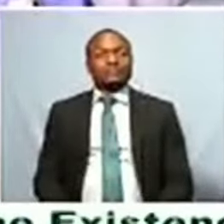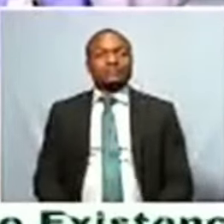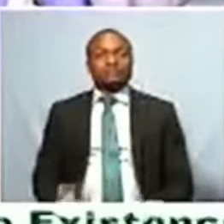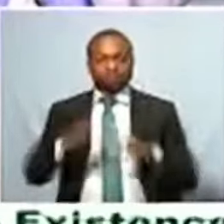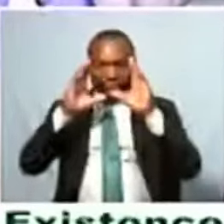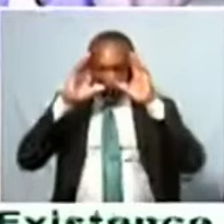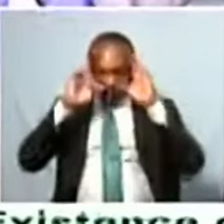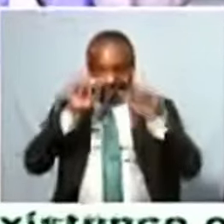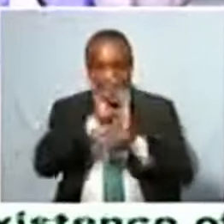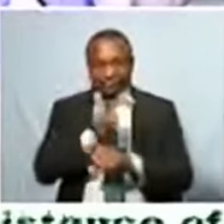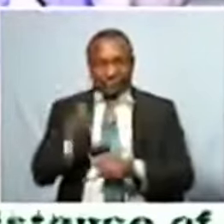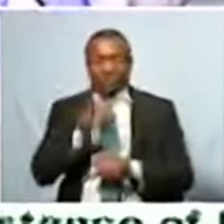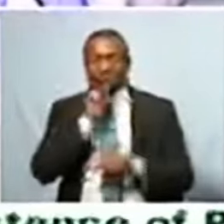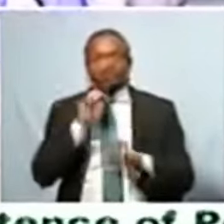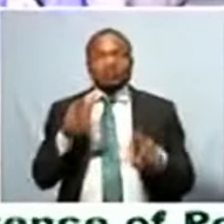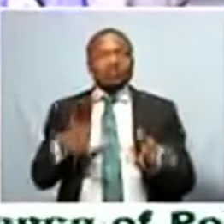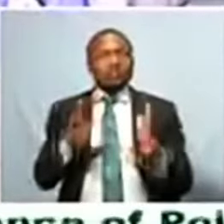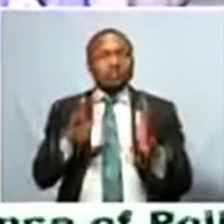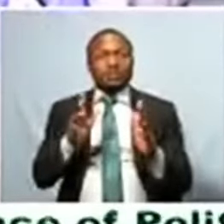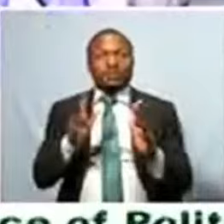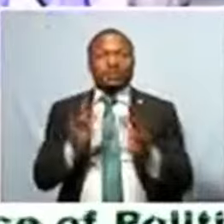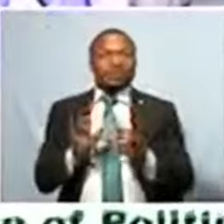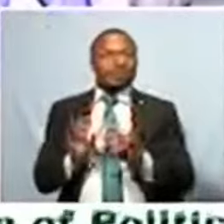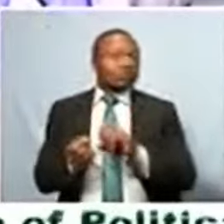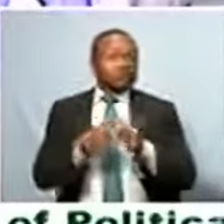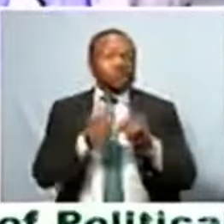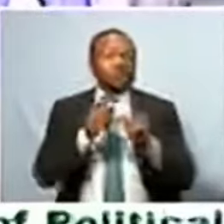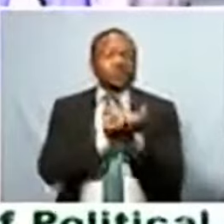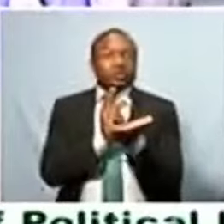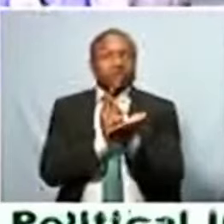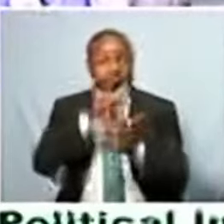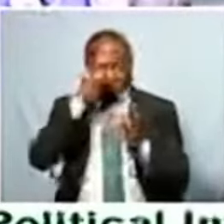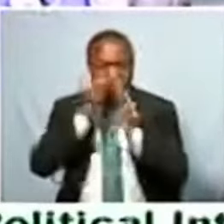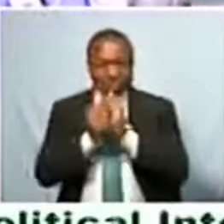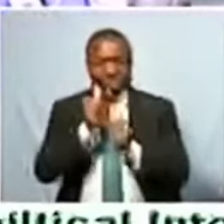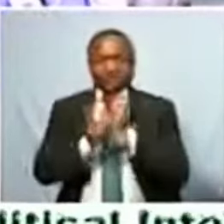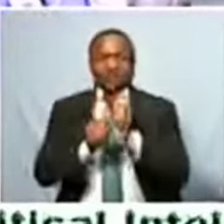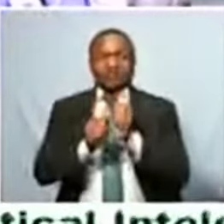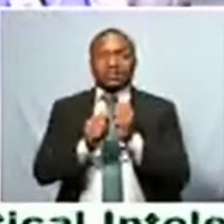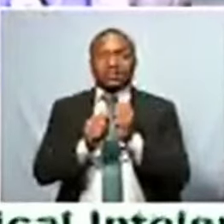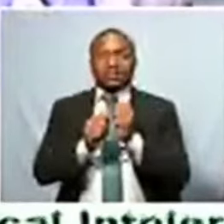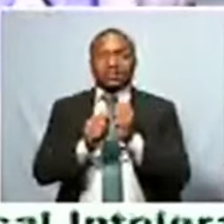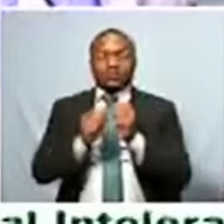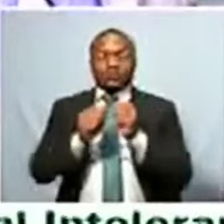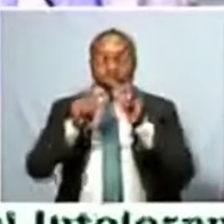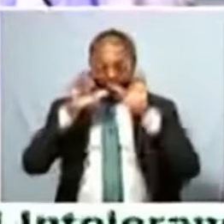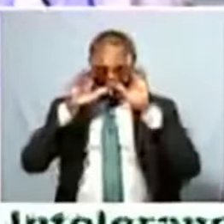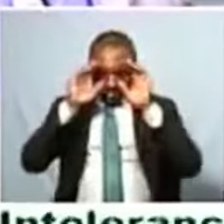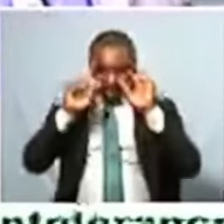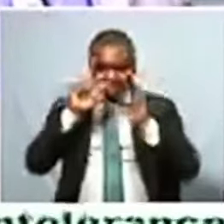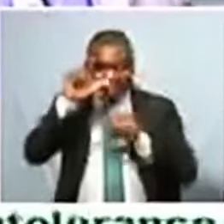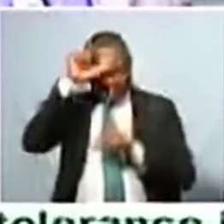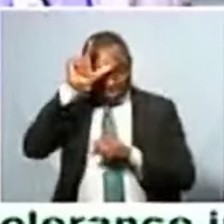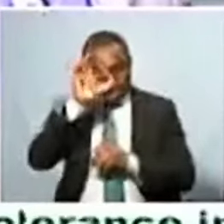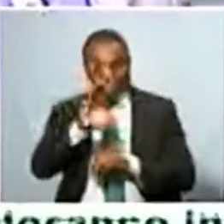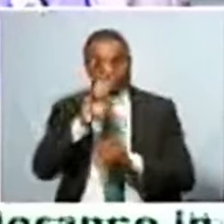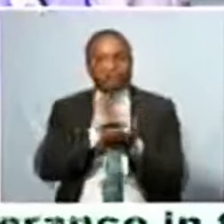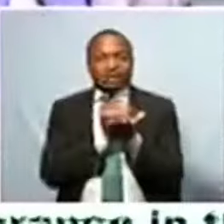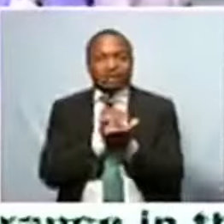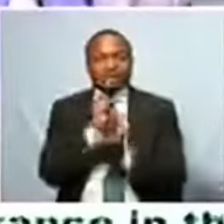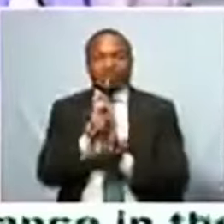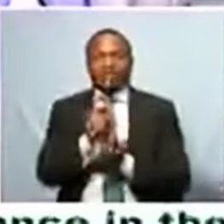President HH was not allowed to be in Sesheke basically because President Lungu was in Sesheke. That was